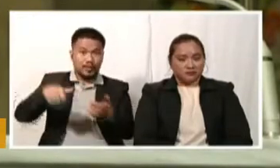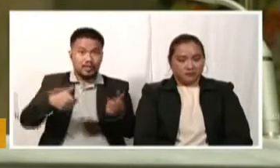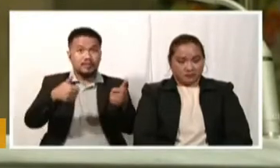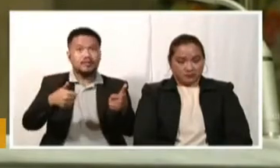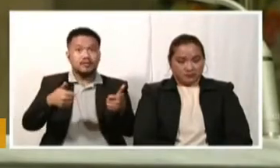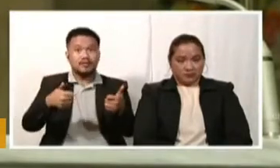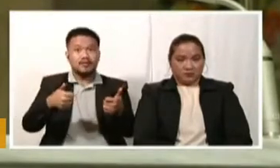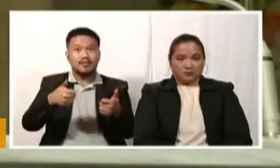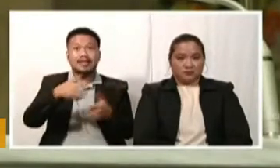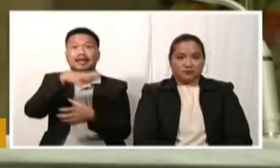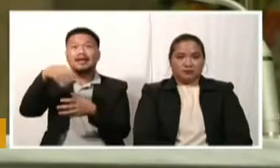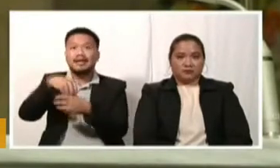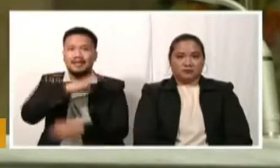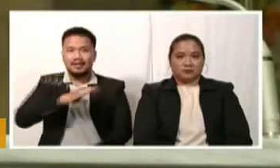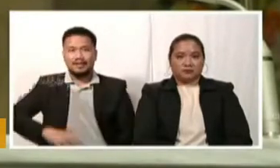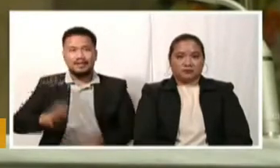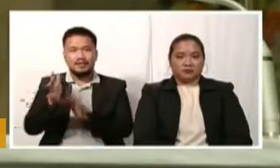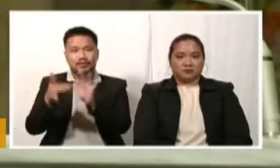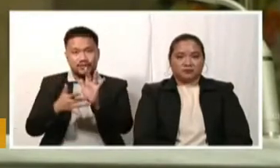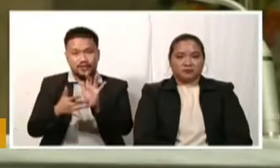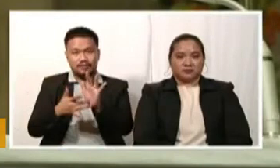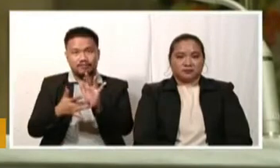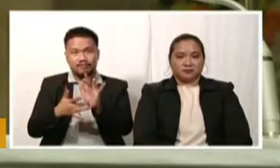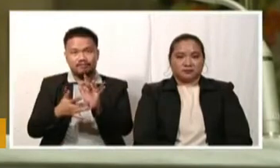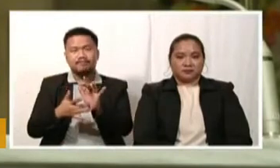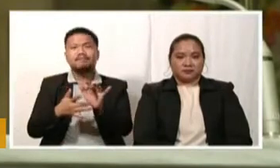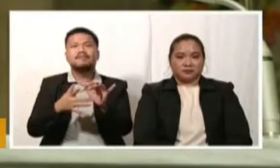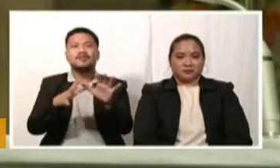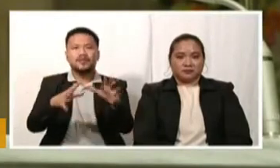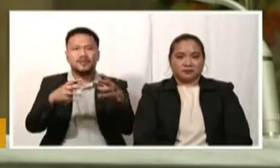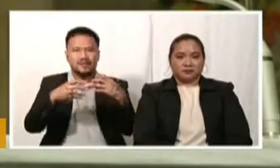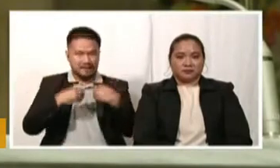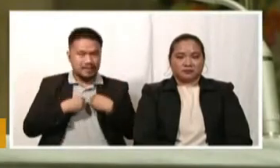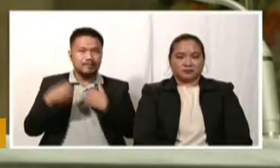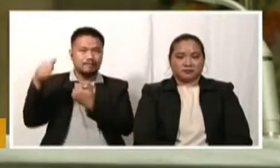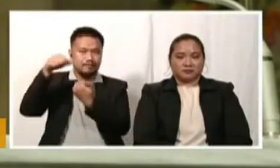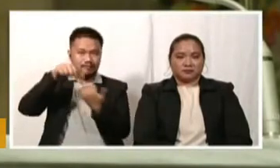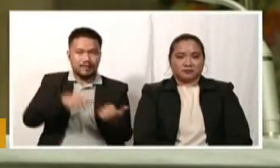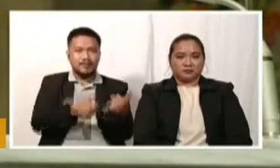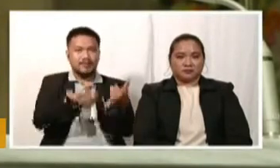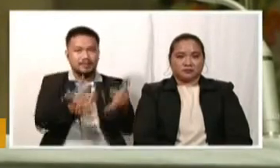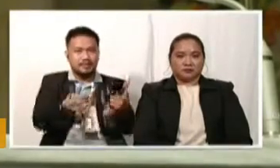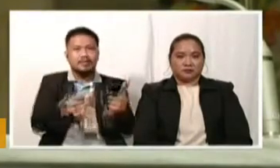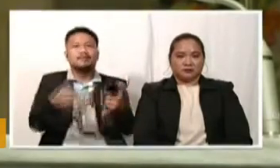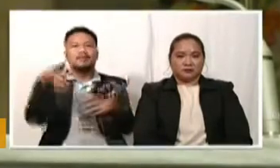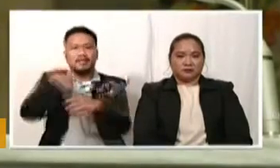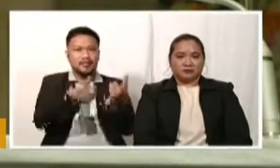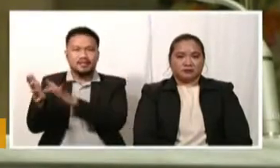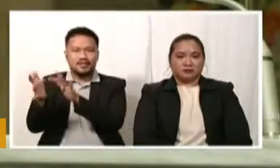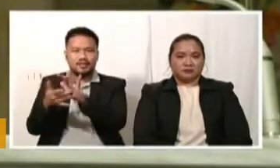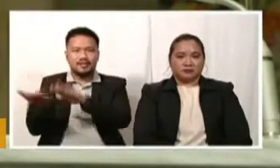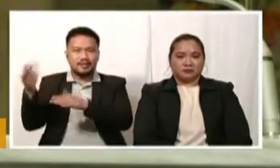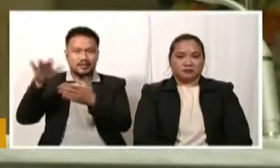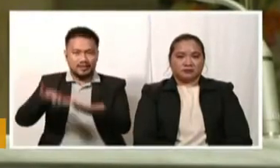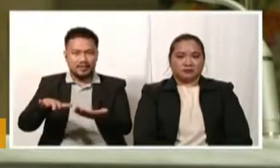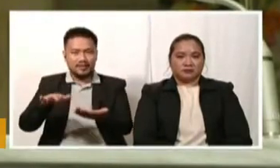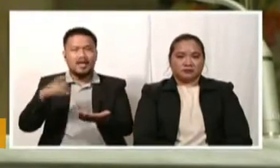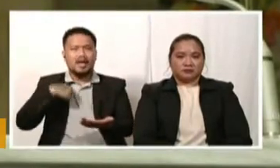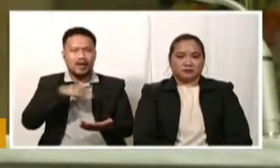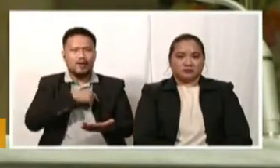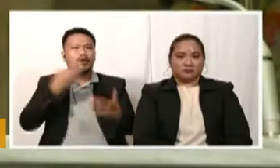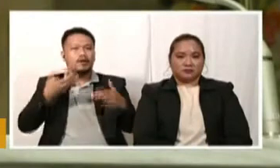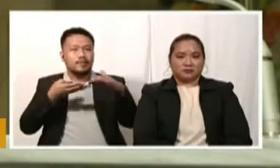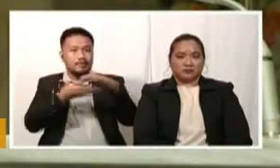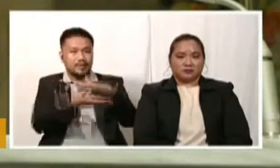Jesus, were baptized into his death? We were indeed buried with him